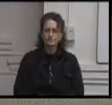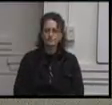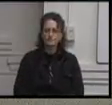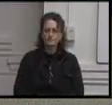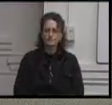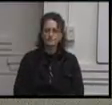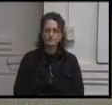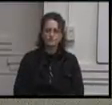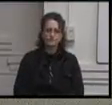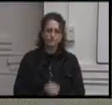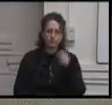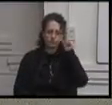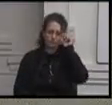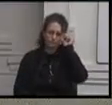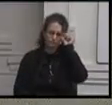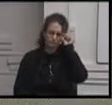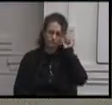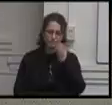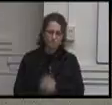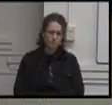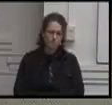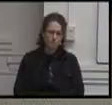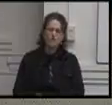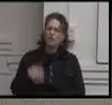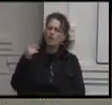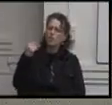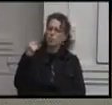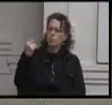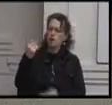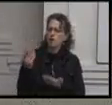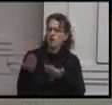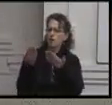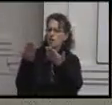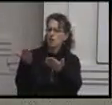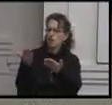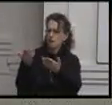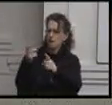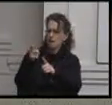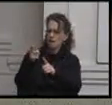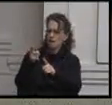couple examples of the recommendation where